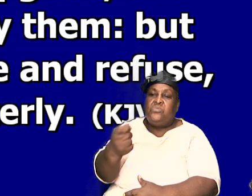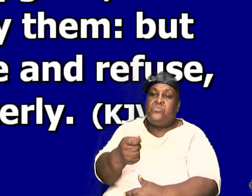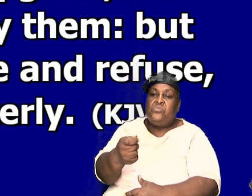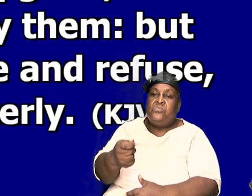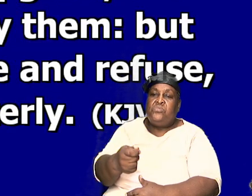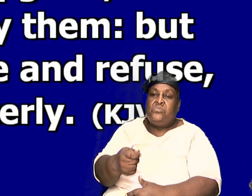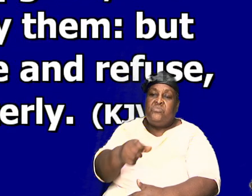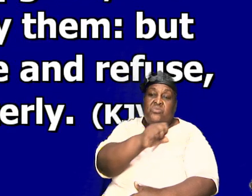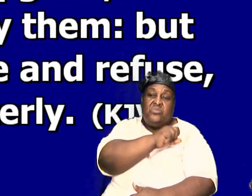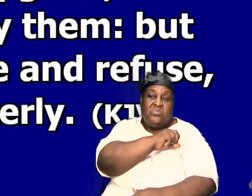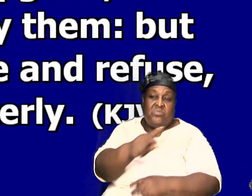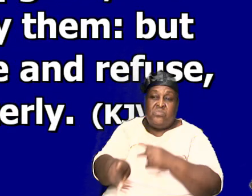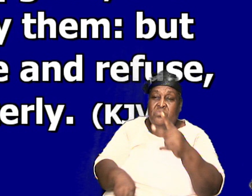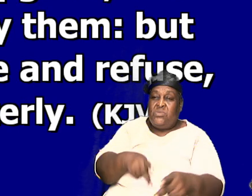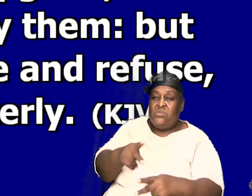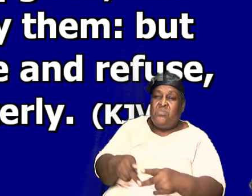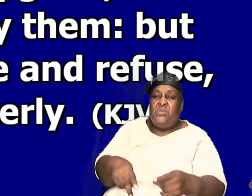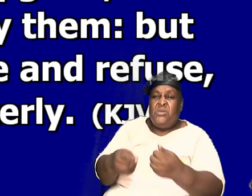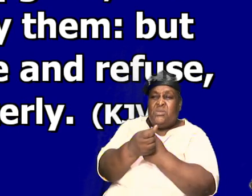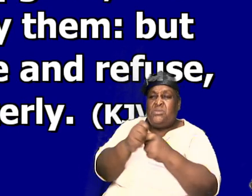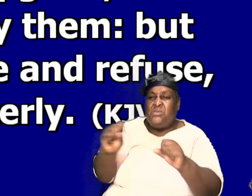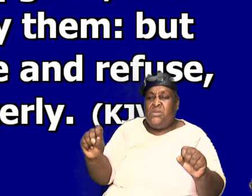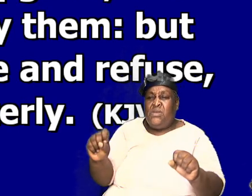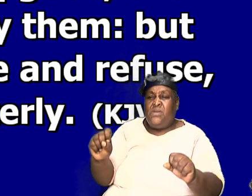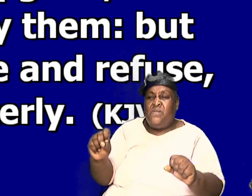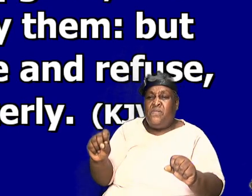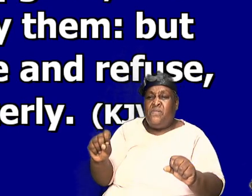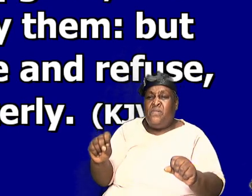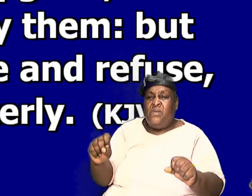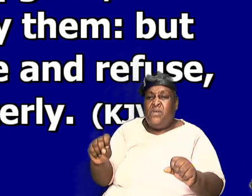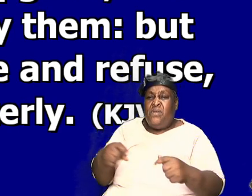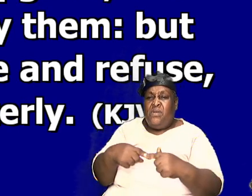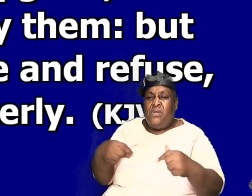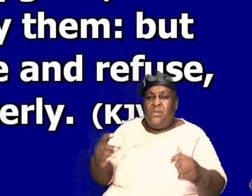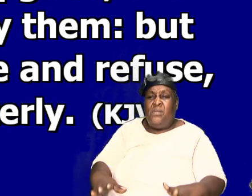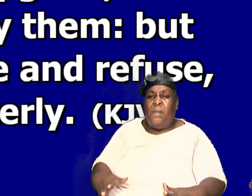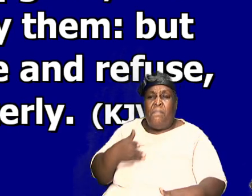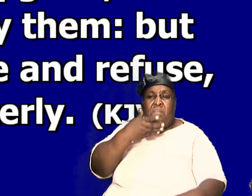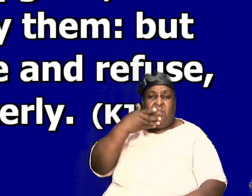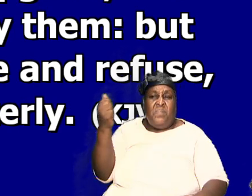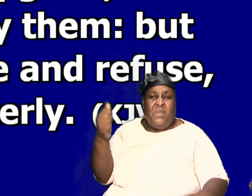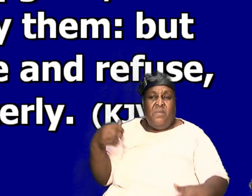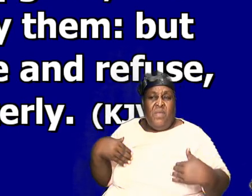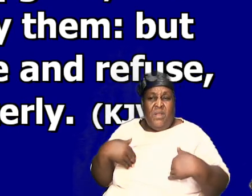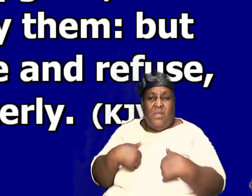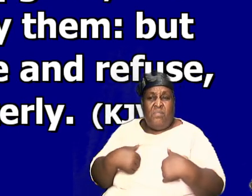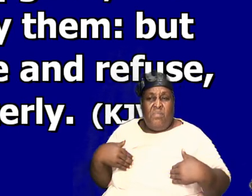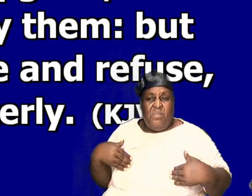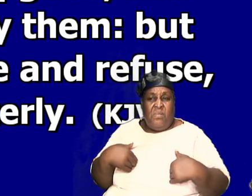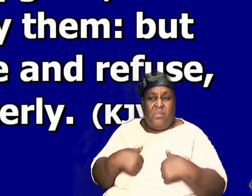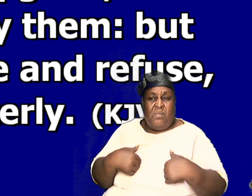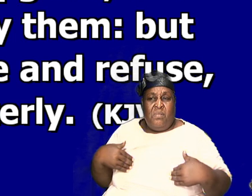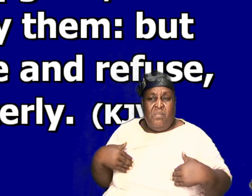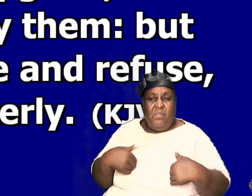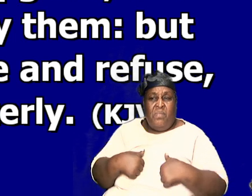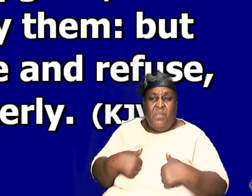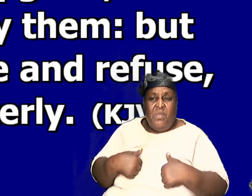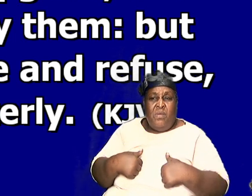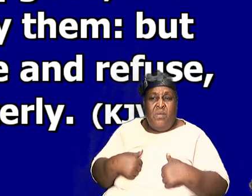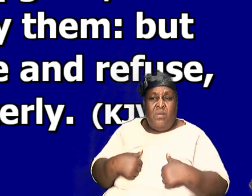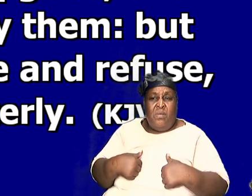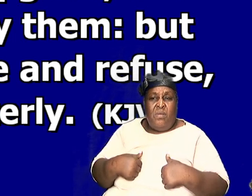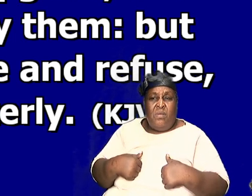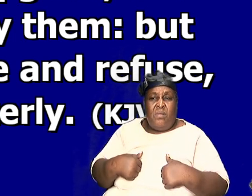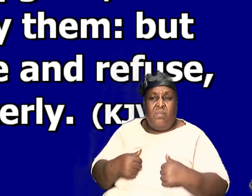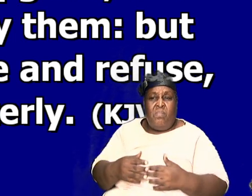But some of the people feared Abraham, and the death of the chief, and of the oxen, and of the